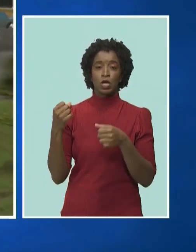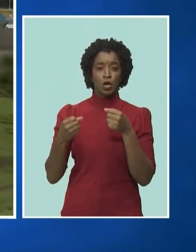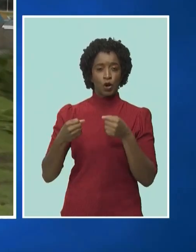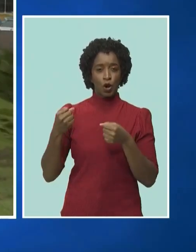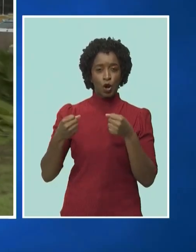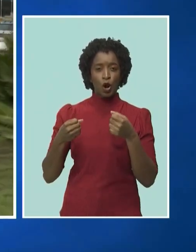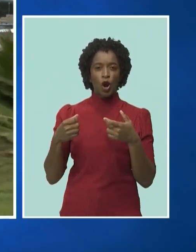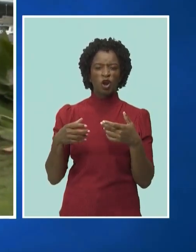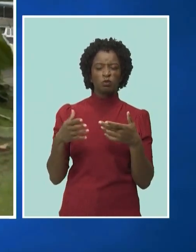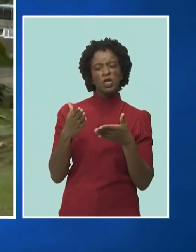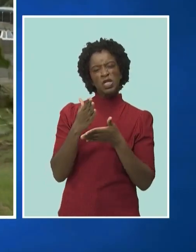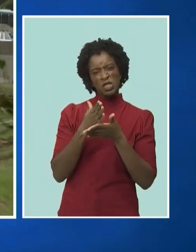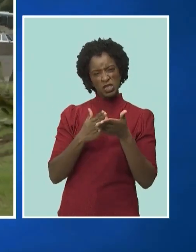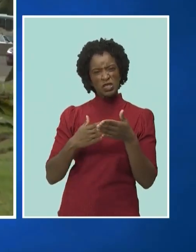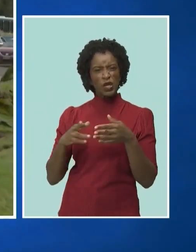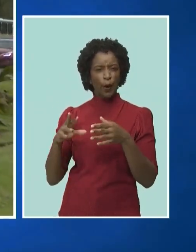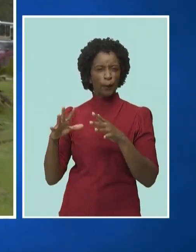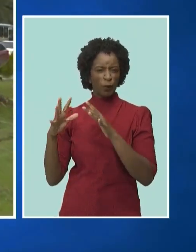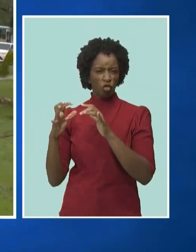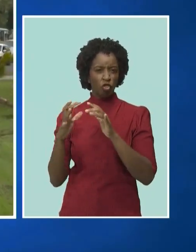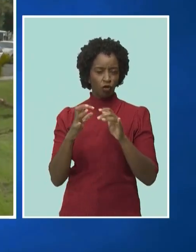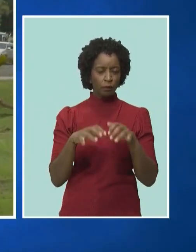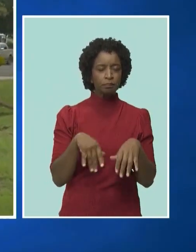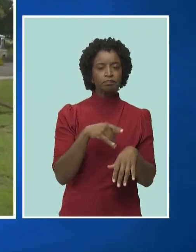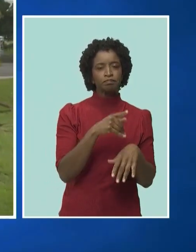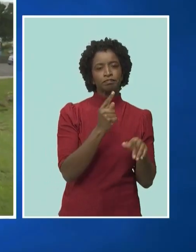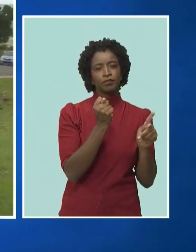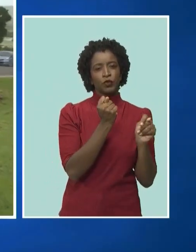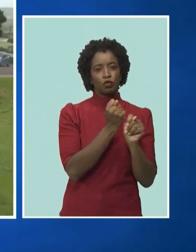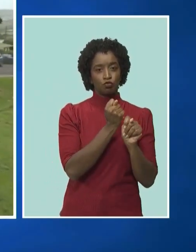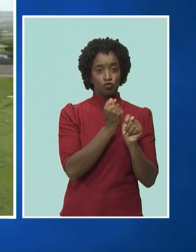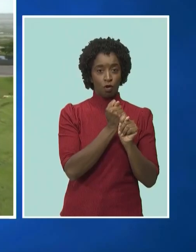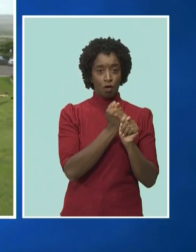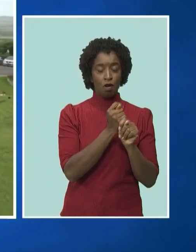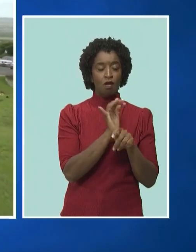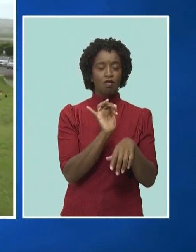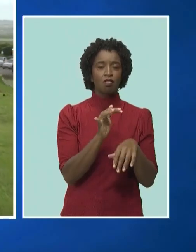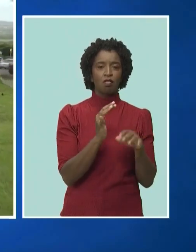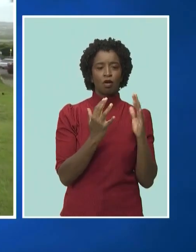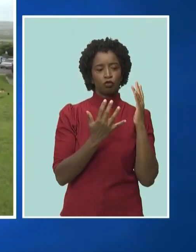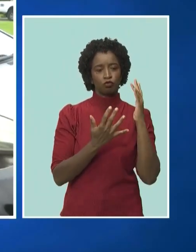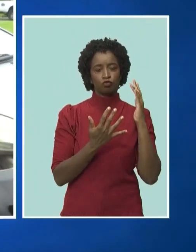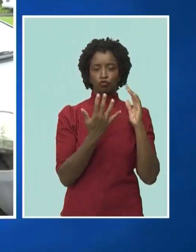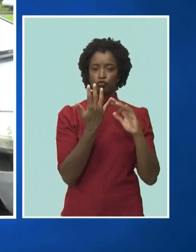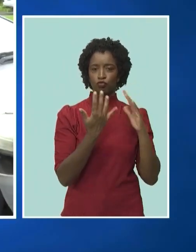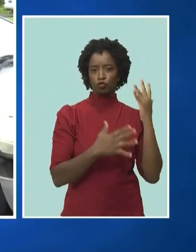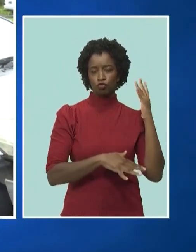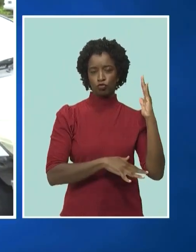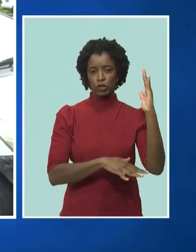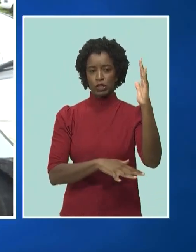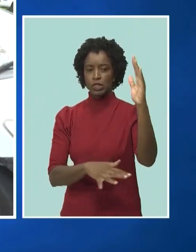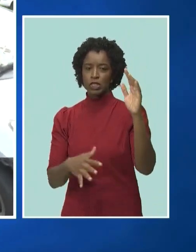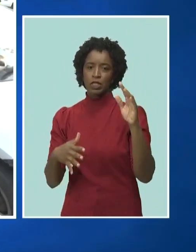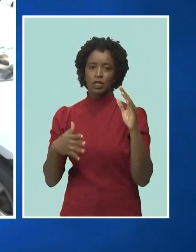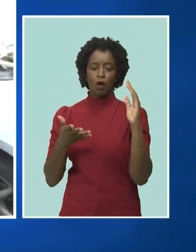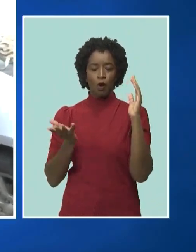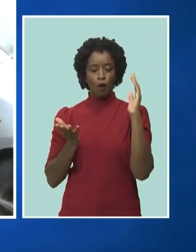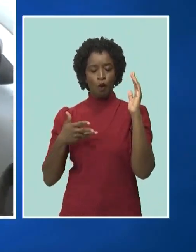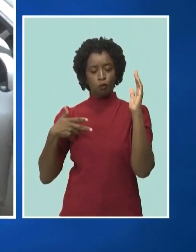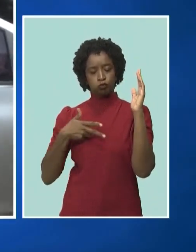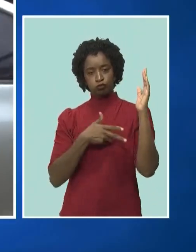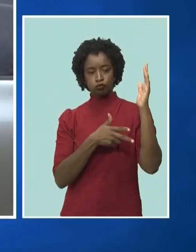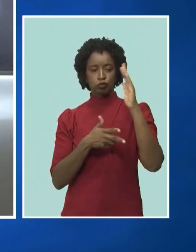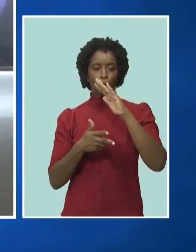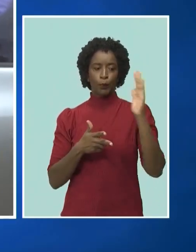and front bumper area. The truck, meanwhile, cleared away a number of palm trees, damaging its windscreen before ending up on the